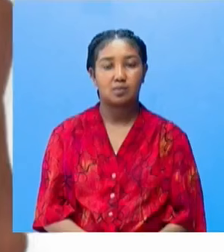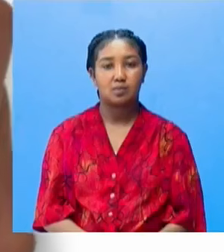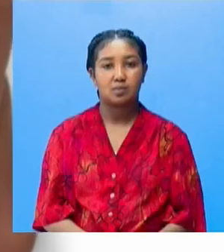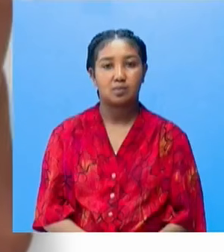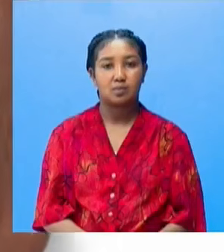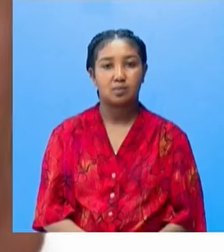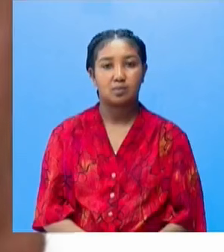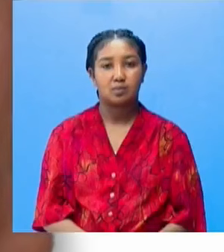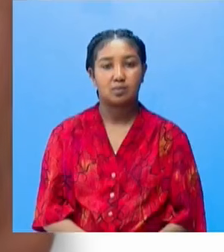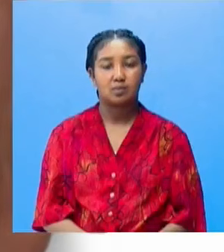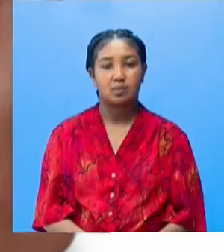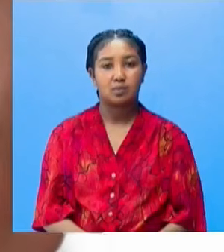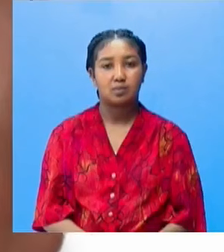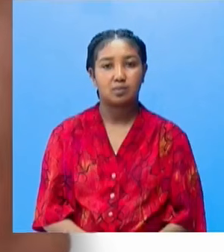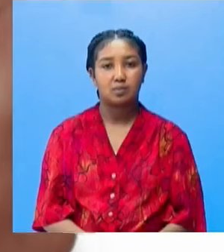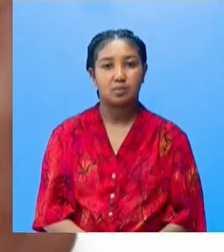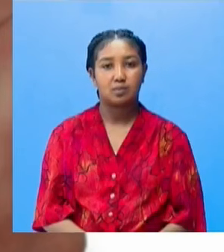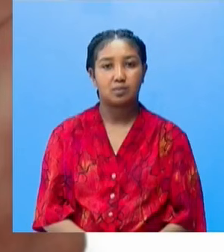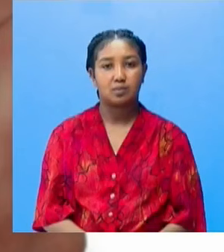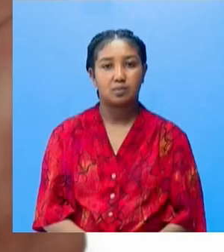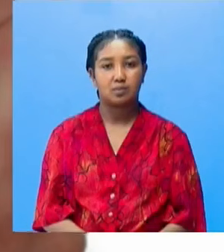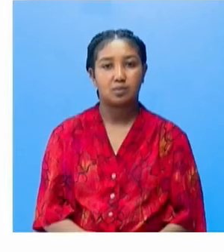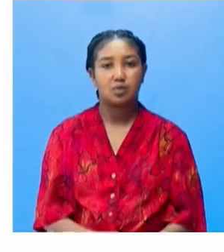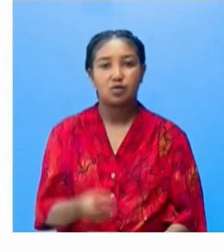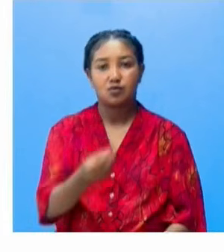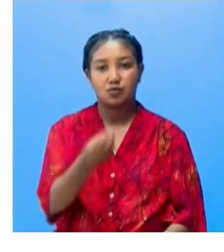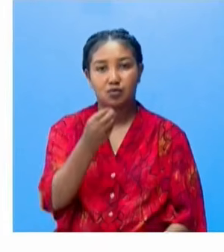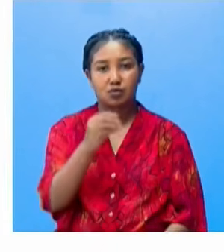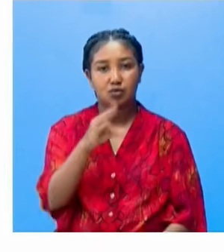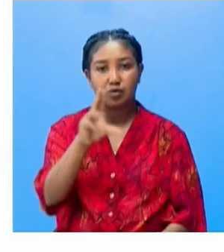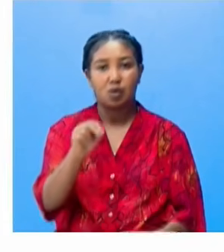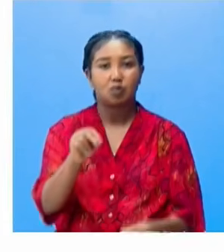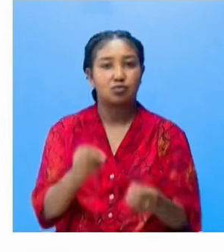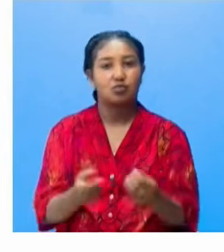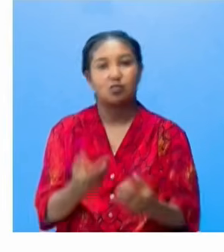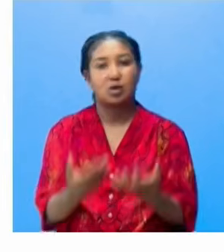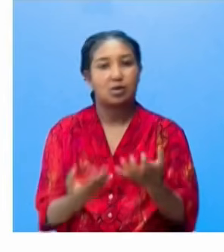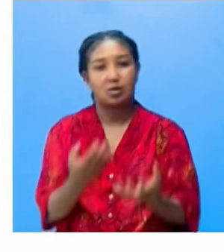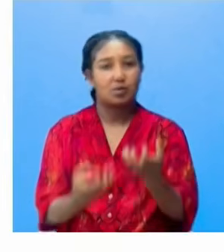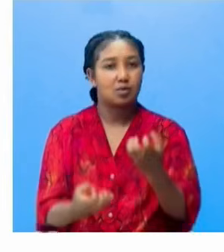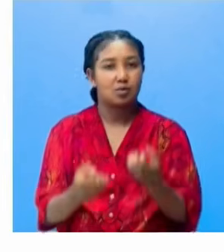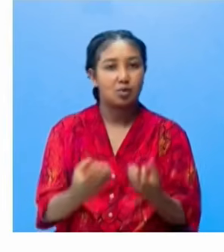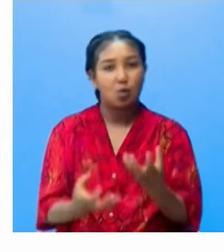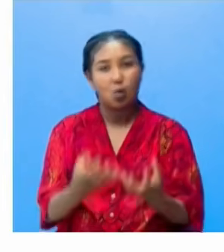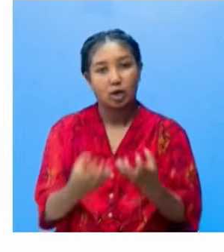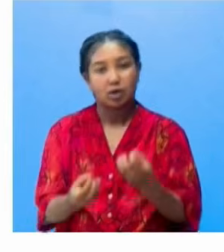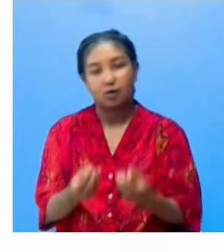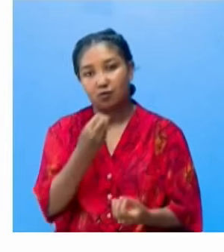the food.